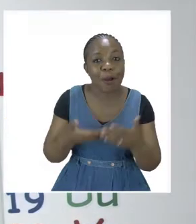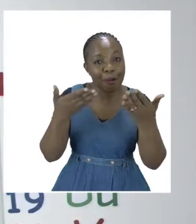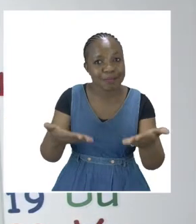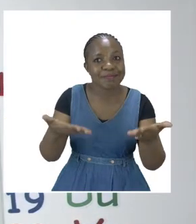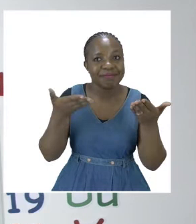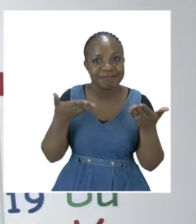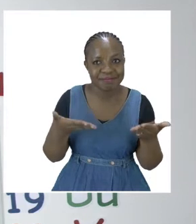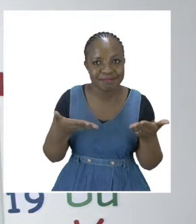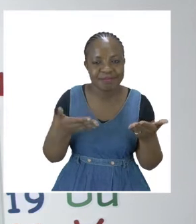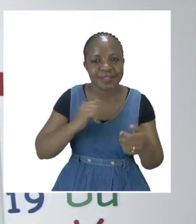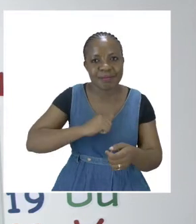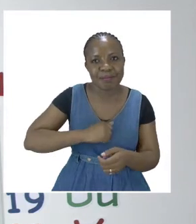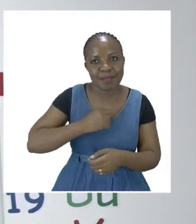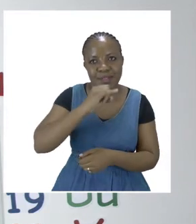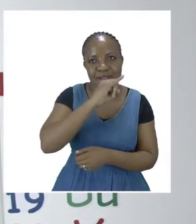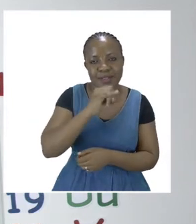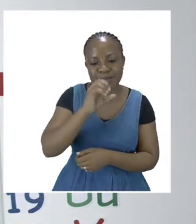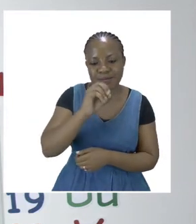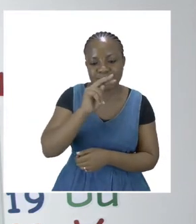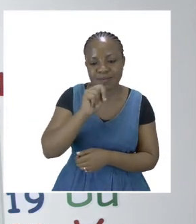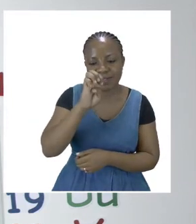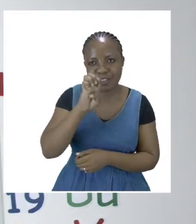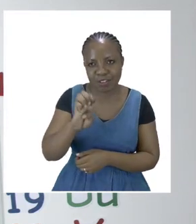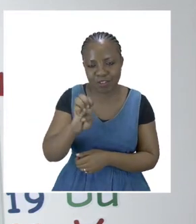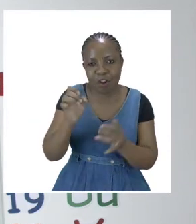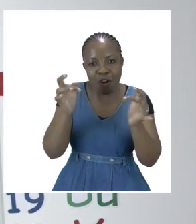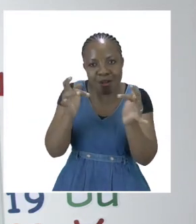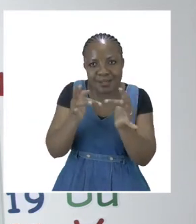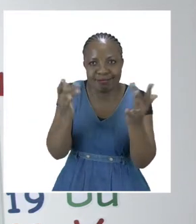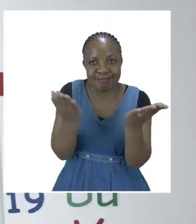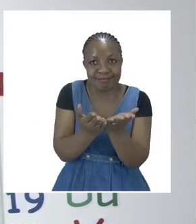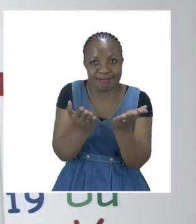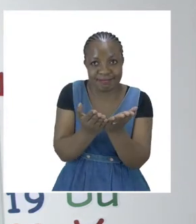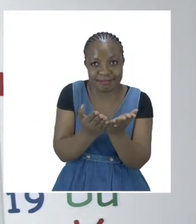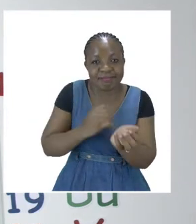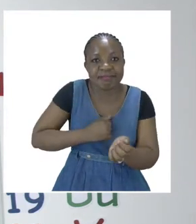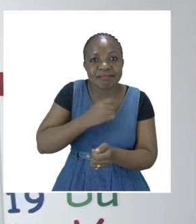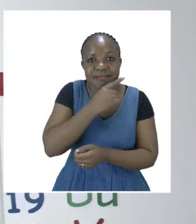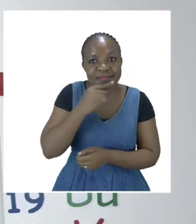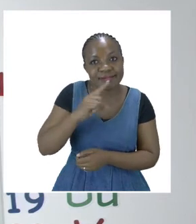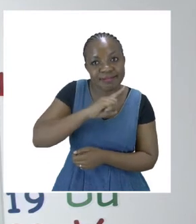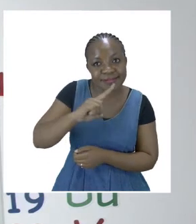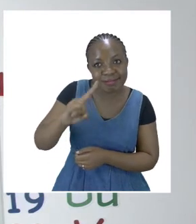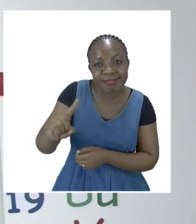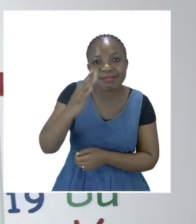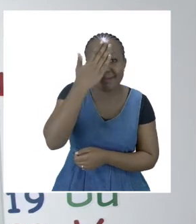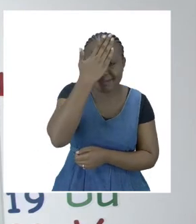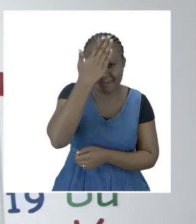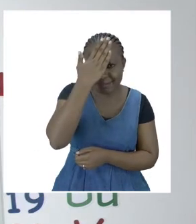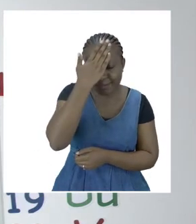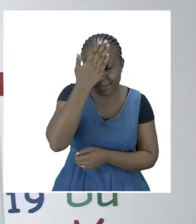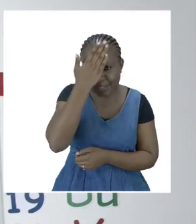Welcome to My Zone Online School. My name is Teacher Mutsa. Get your education